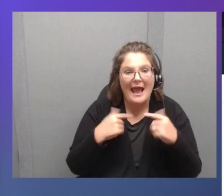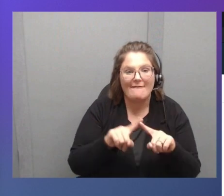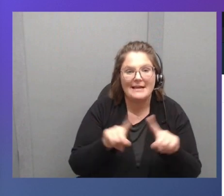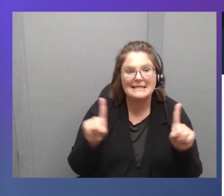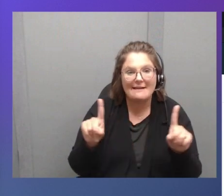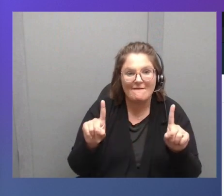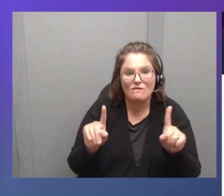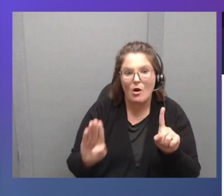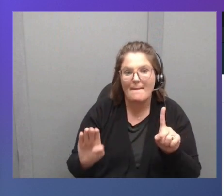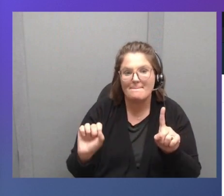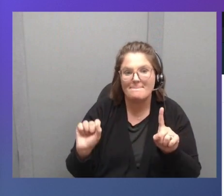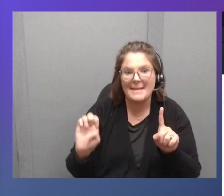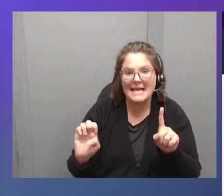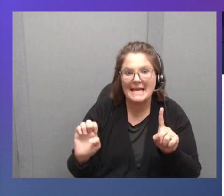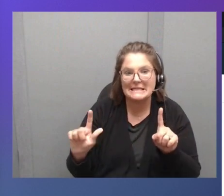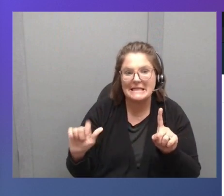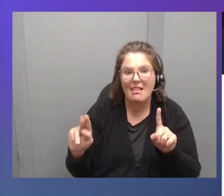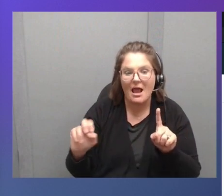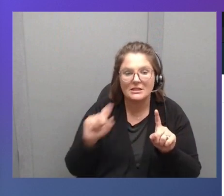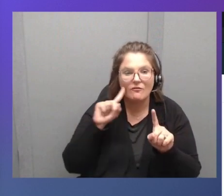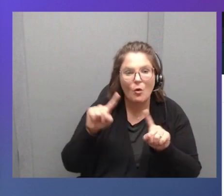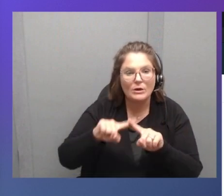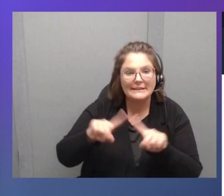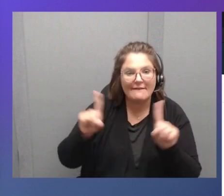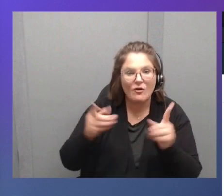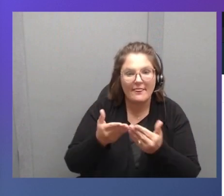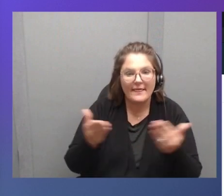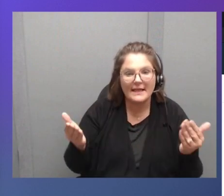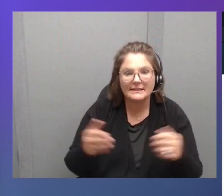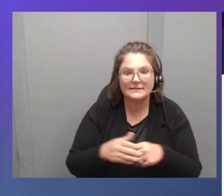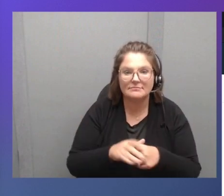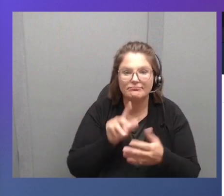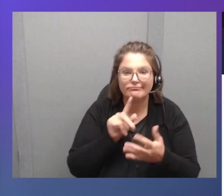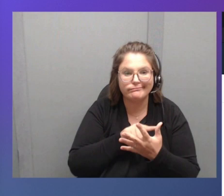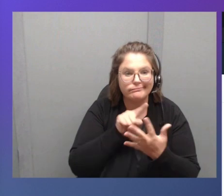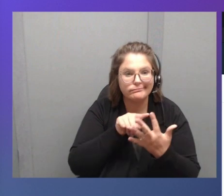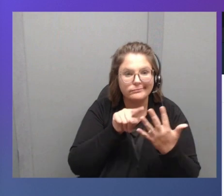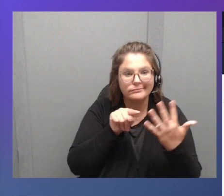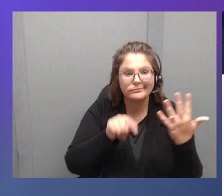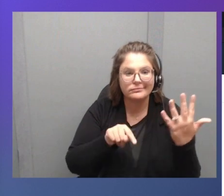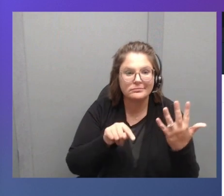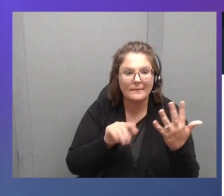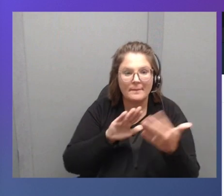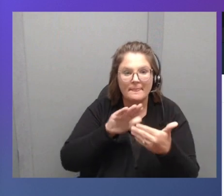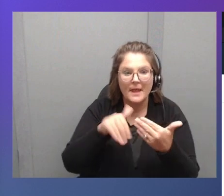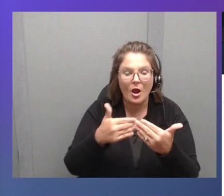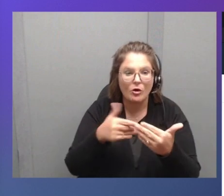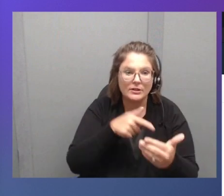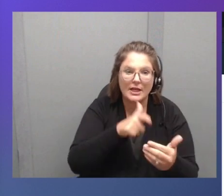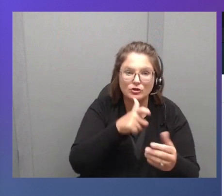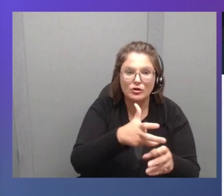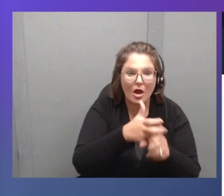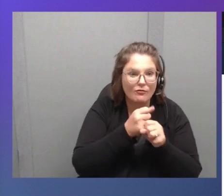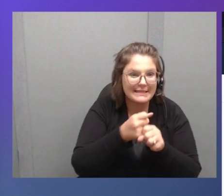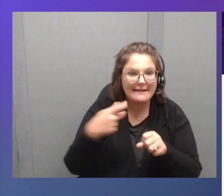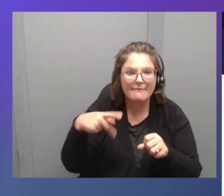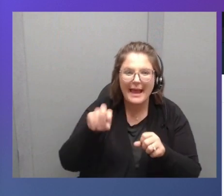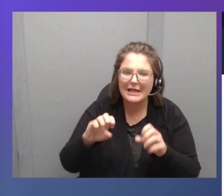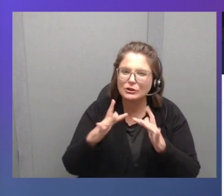of your environment. So prod, UAT, staging, dev, they should probably not receive patching all at the same exact